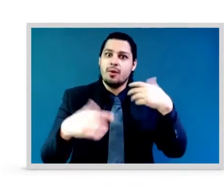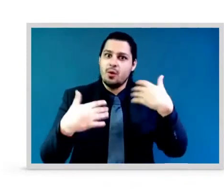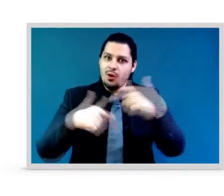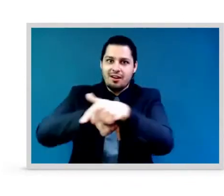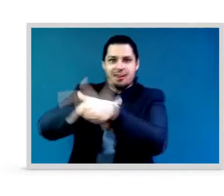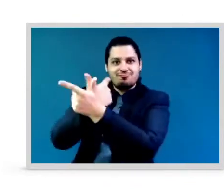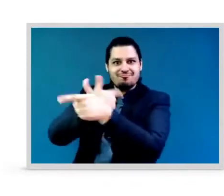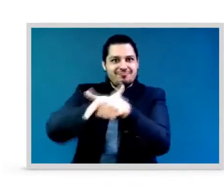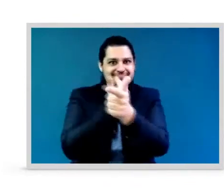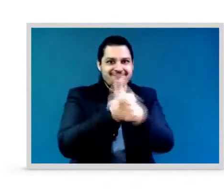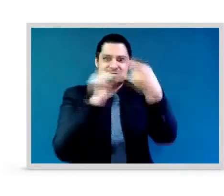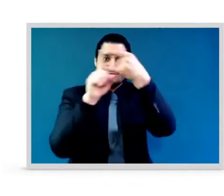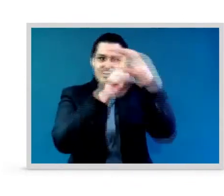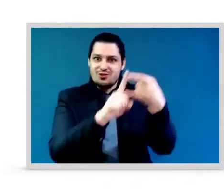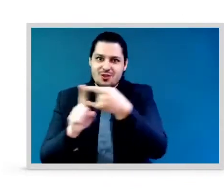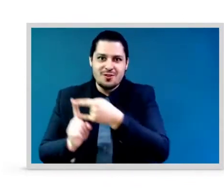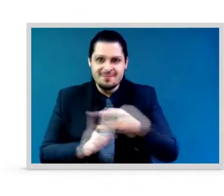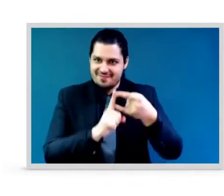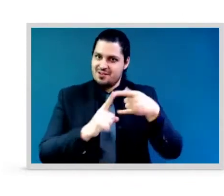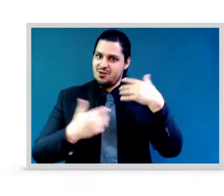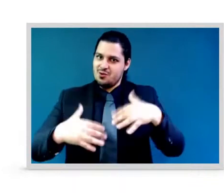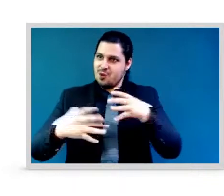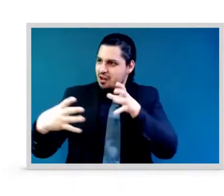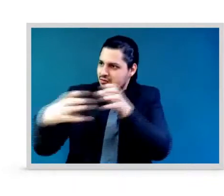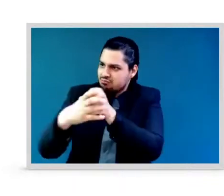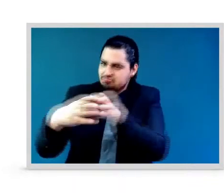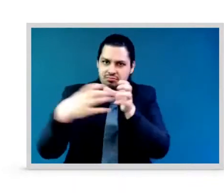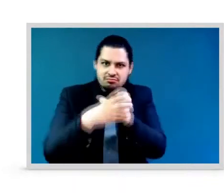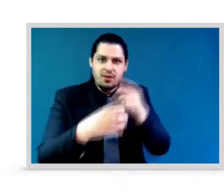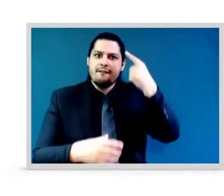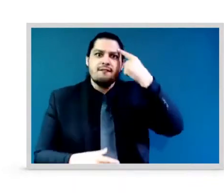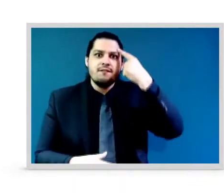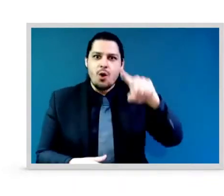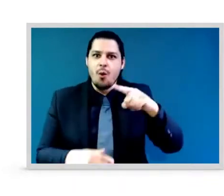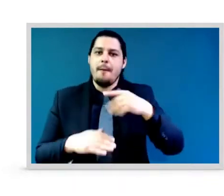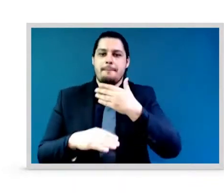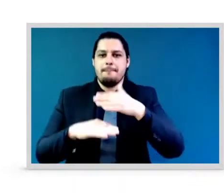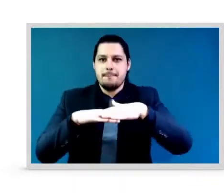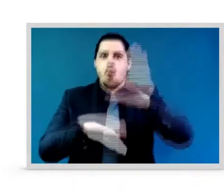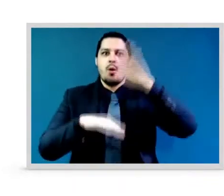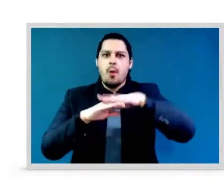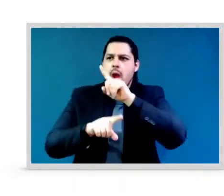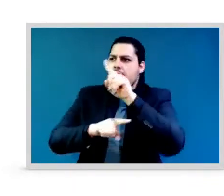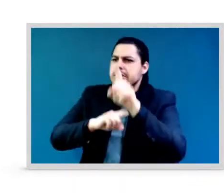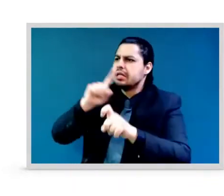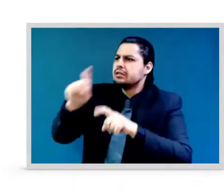impact. COVID-19, as we all know, but also what really